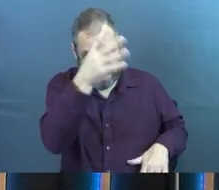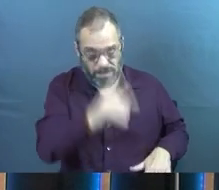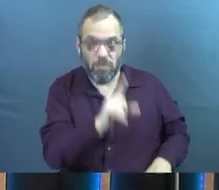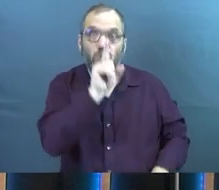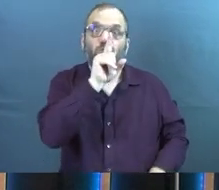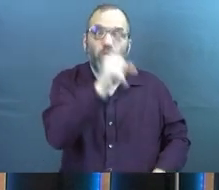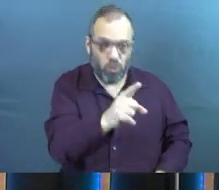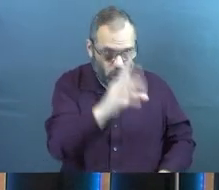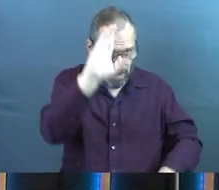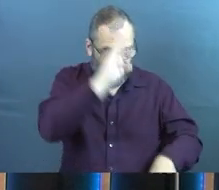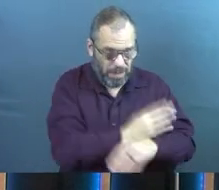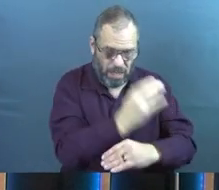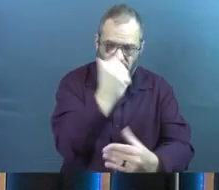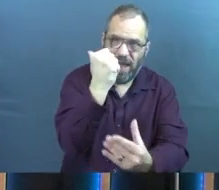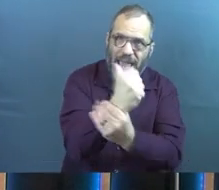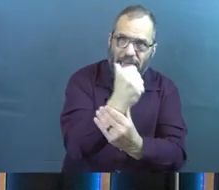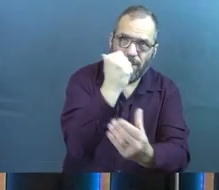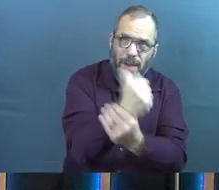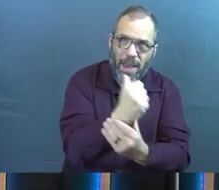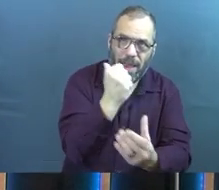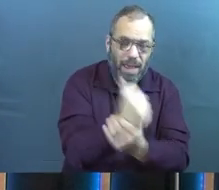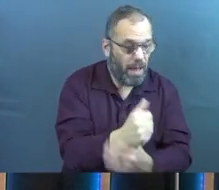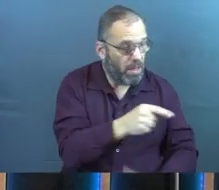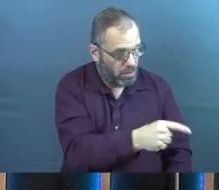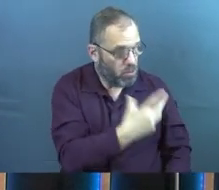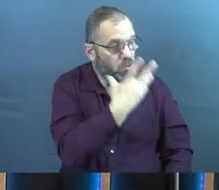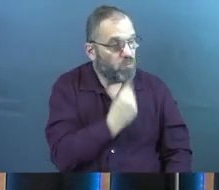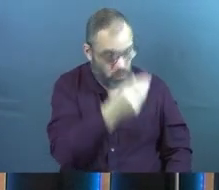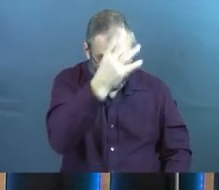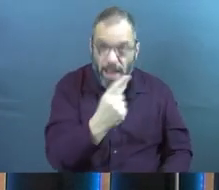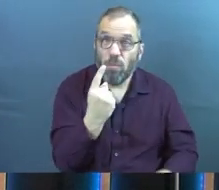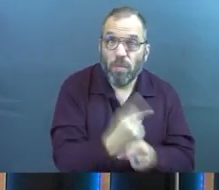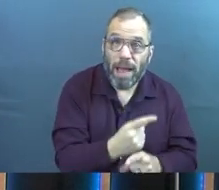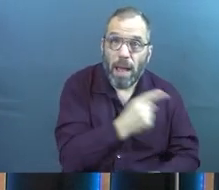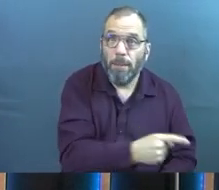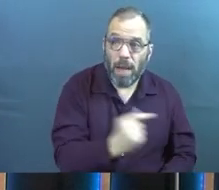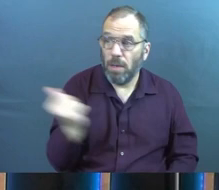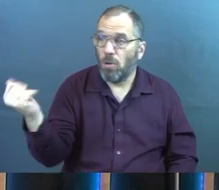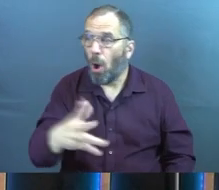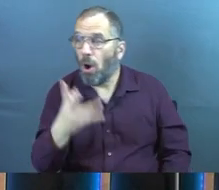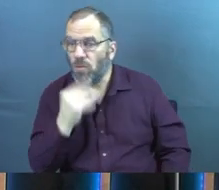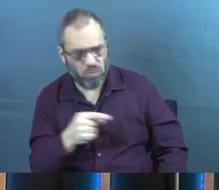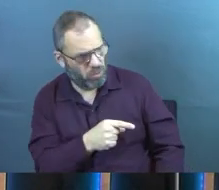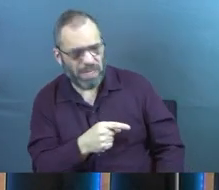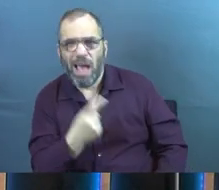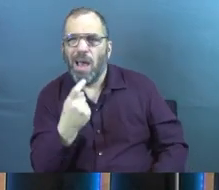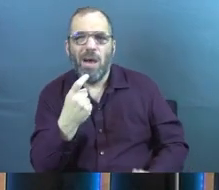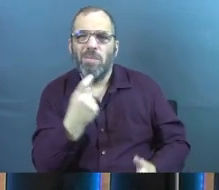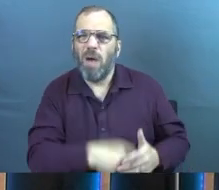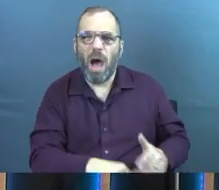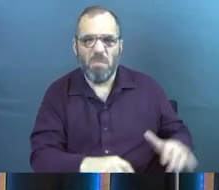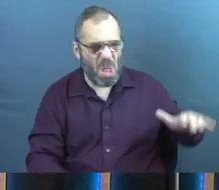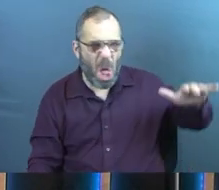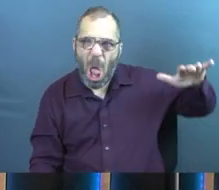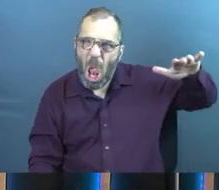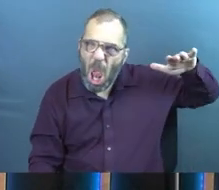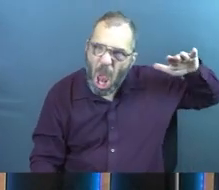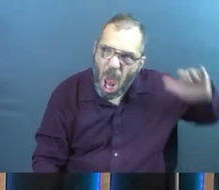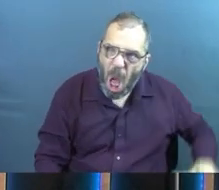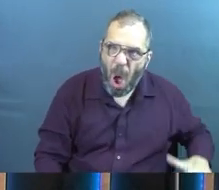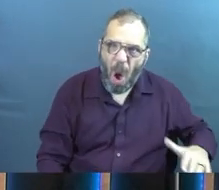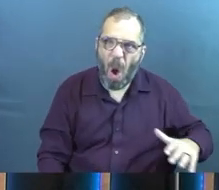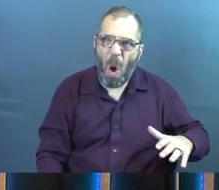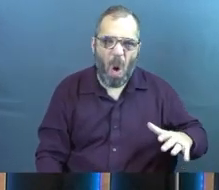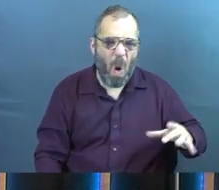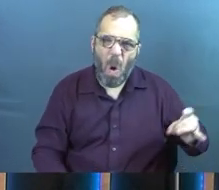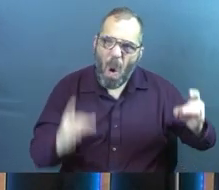a true son of Abraham. And it's like, Zacchaeus was a Jewish man, right? But in the eyes of all the other Jewish people, he's probably seen as a lowly